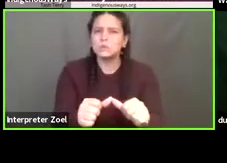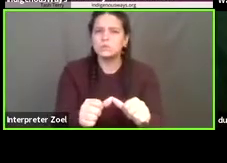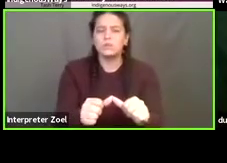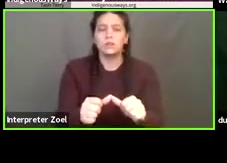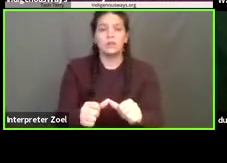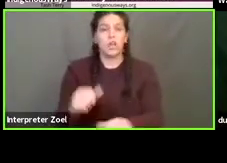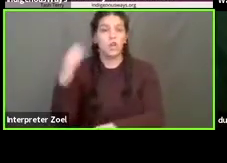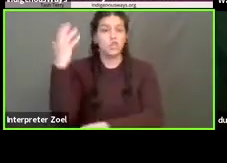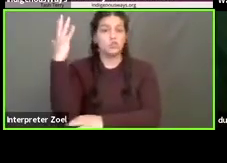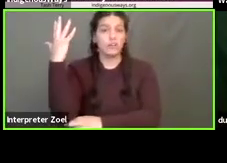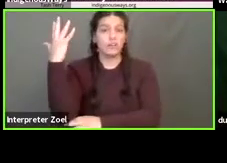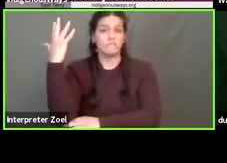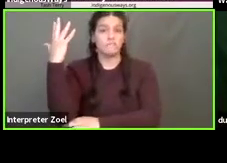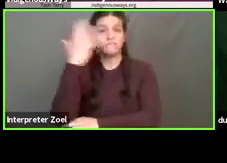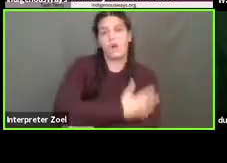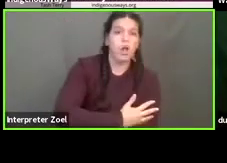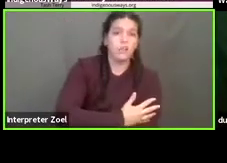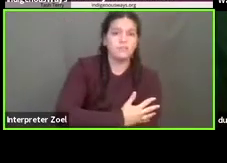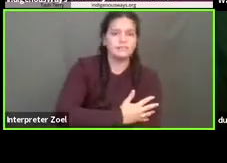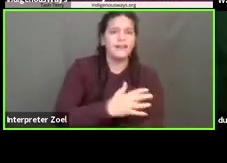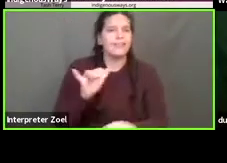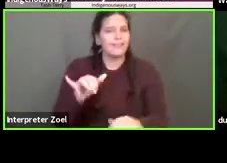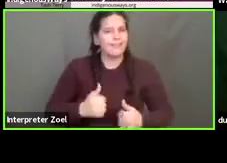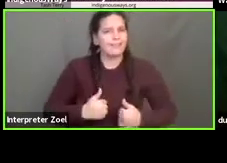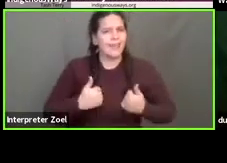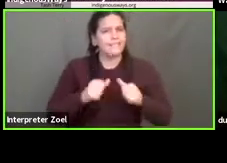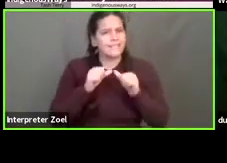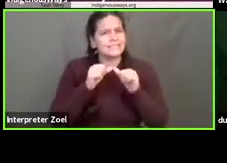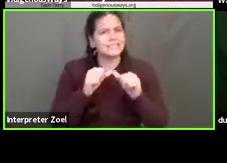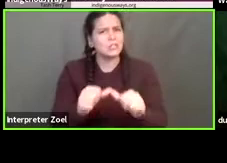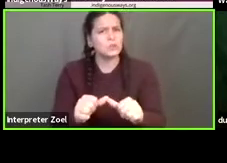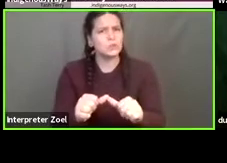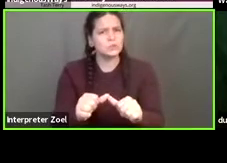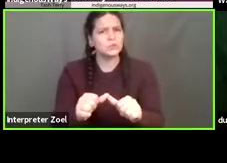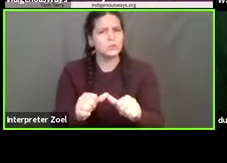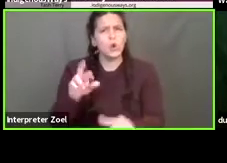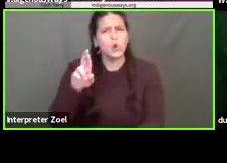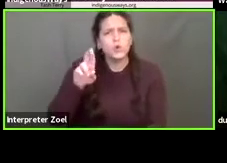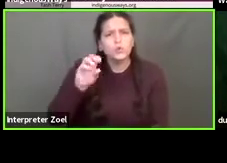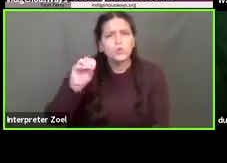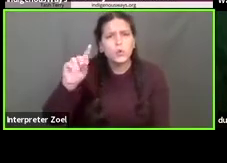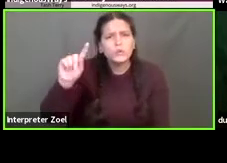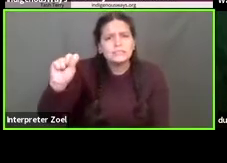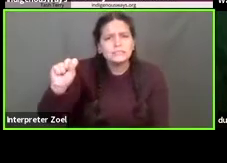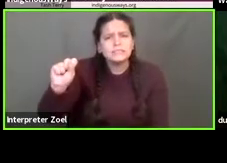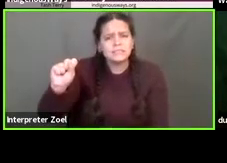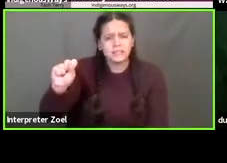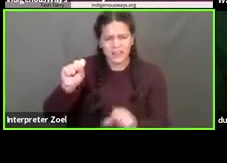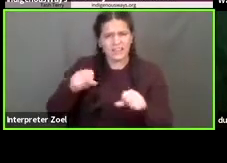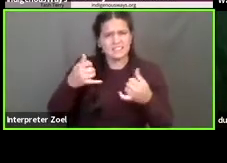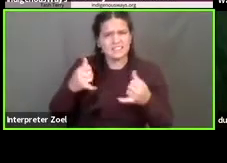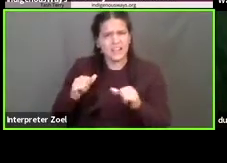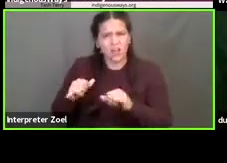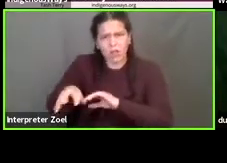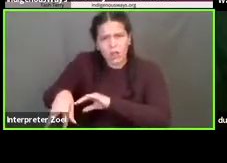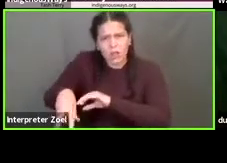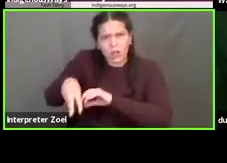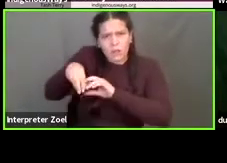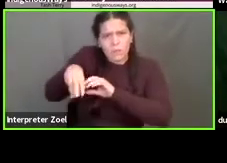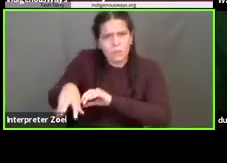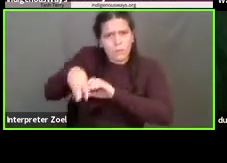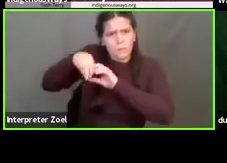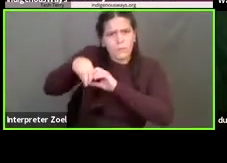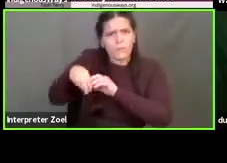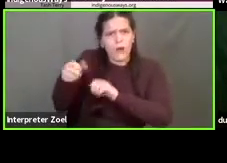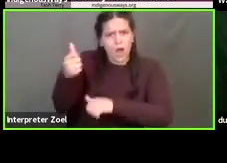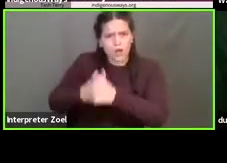down in the forest, that life continues. You know, the roots keep feeding what's underground of that